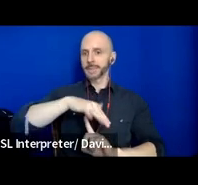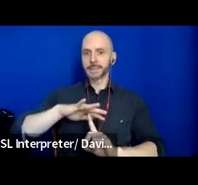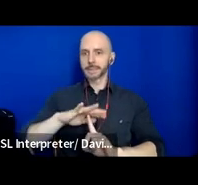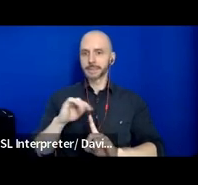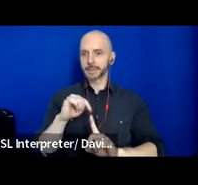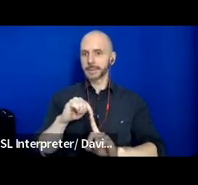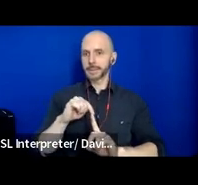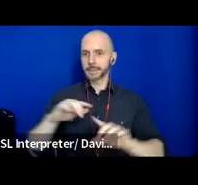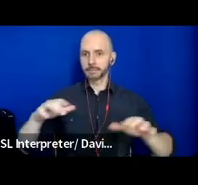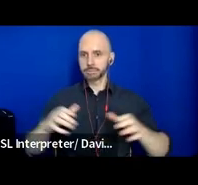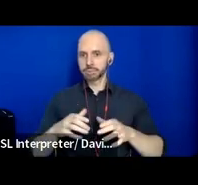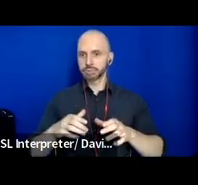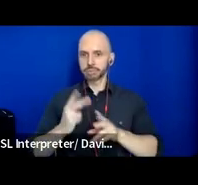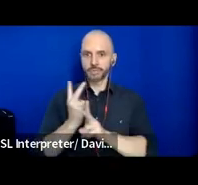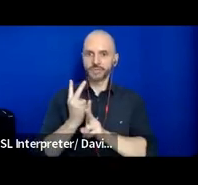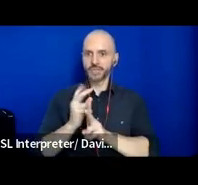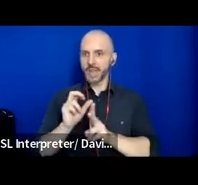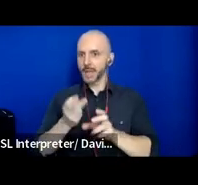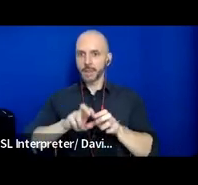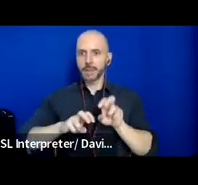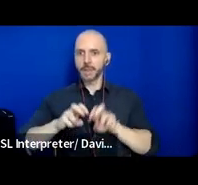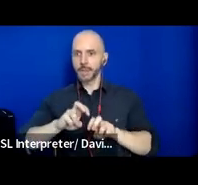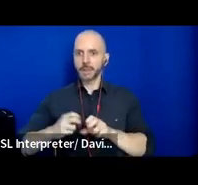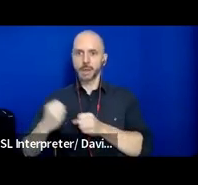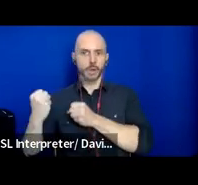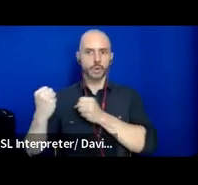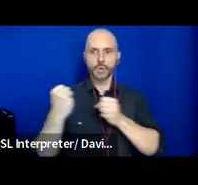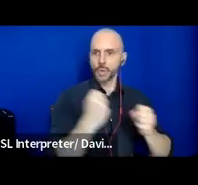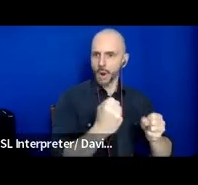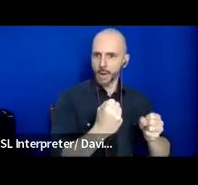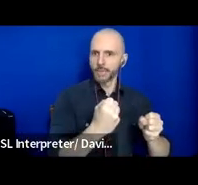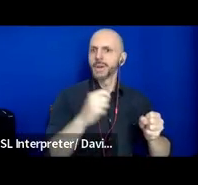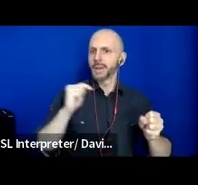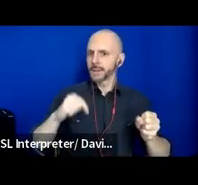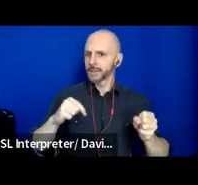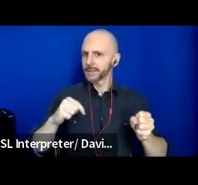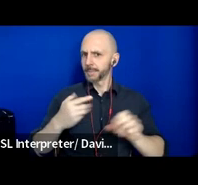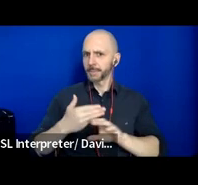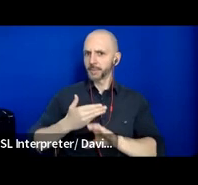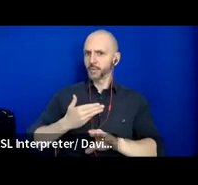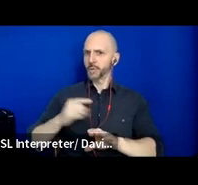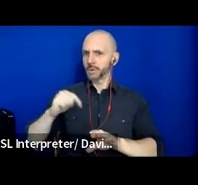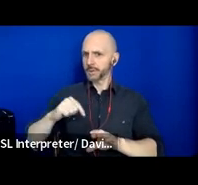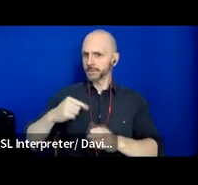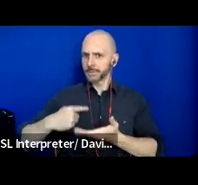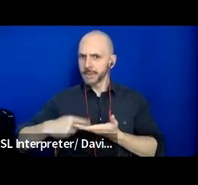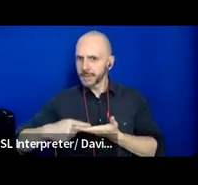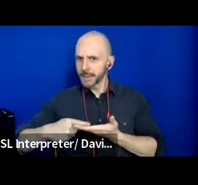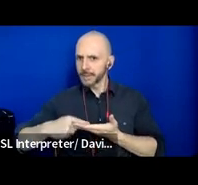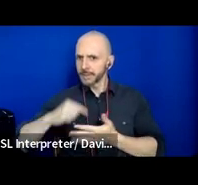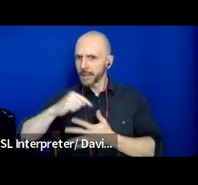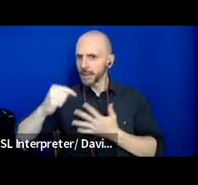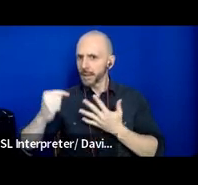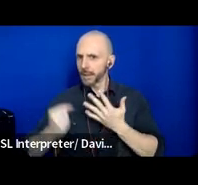for example, right? Was there actually a review of sort of what are the guidelines, the principles, the agreements, and ground rules for how we're going to work